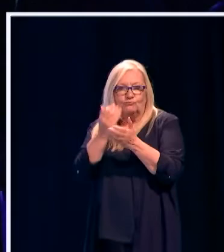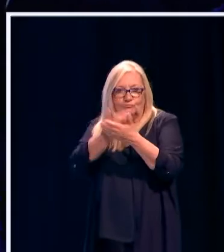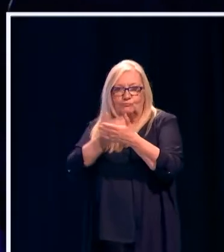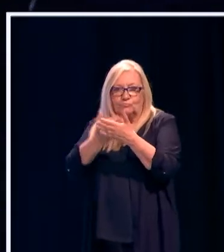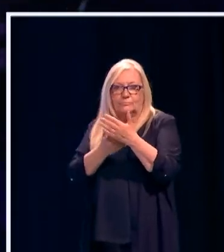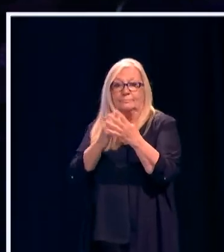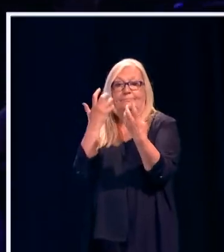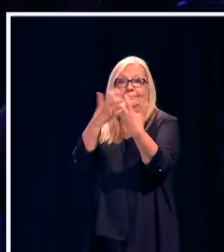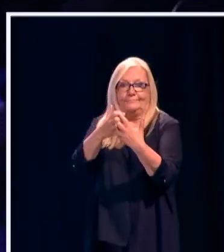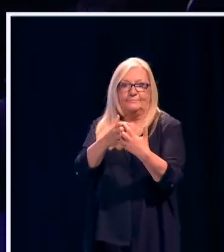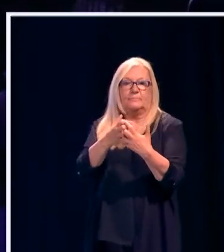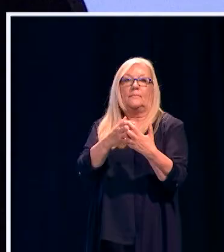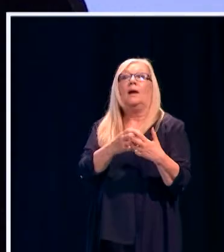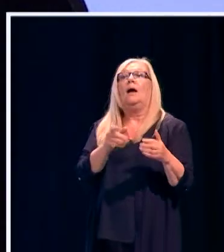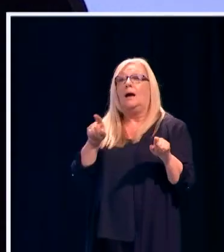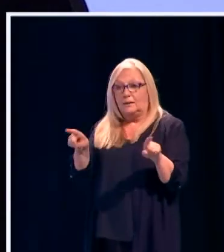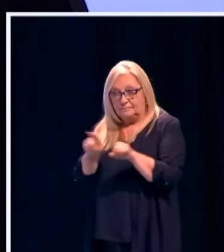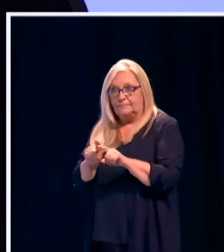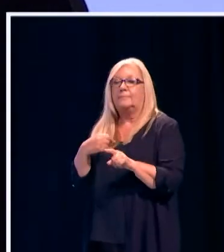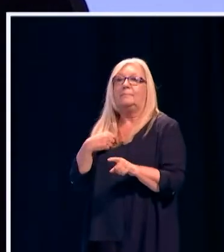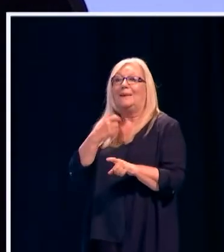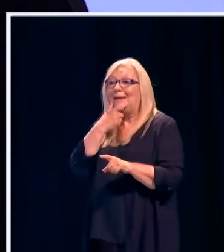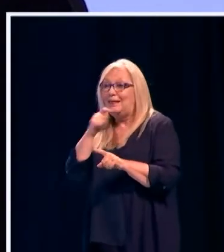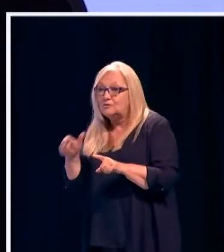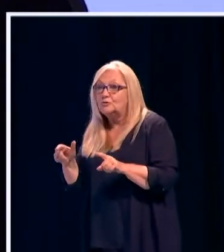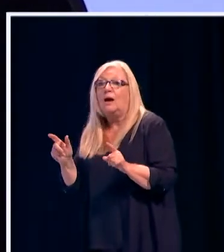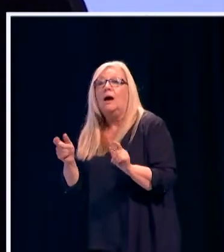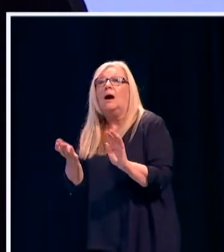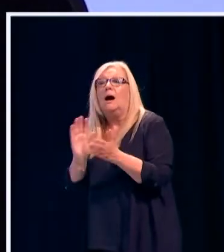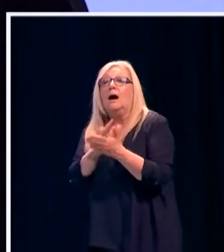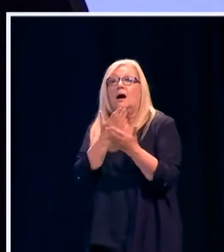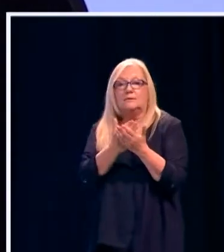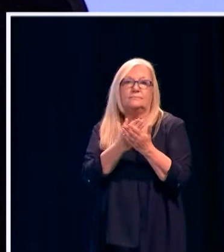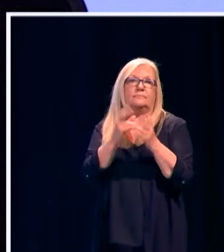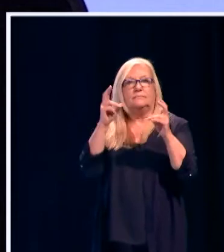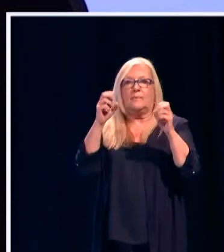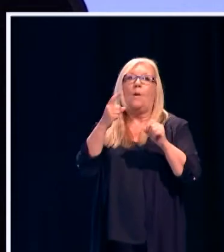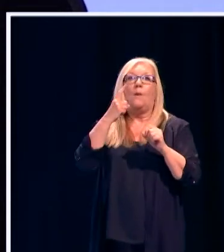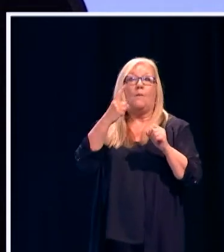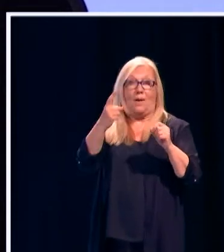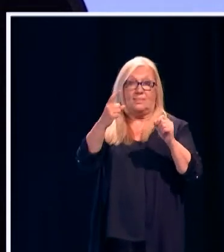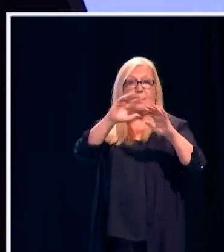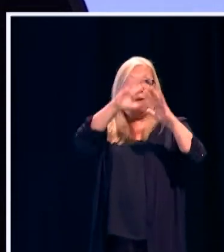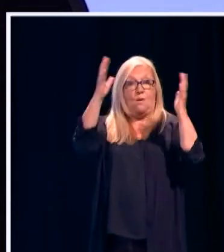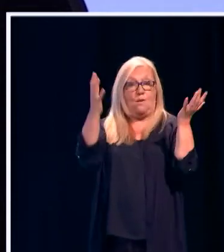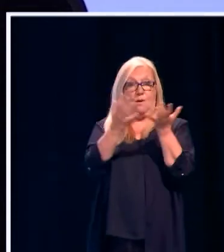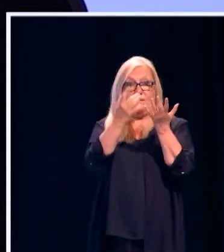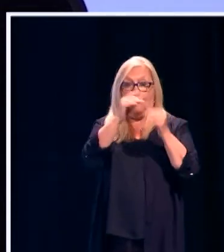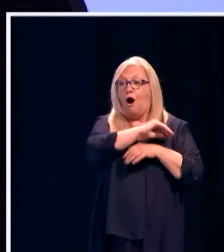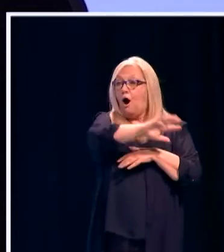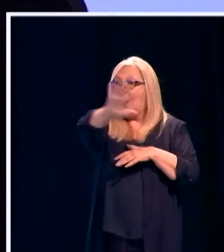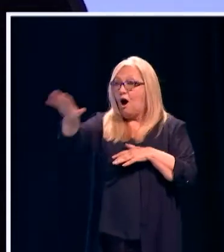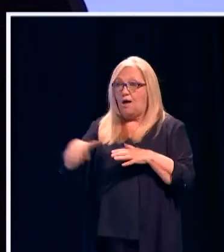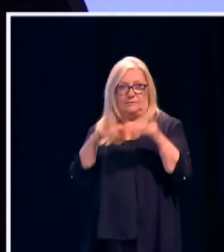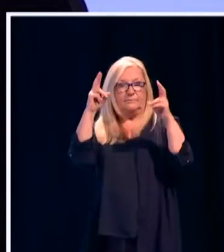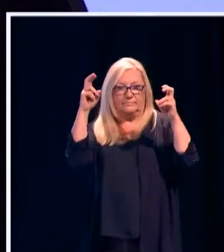Ek Prithibi, in English, One World for All. We arranged different shows in the community to make mass